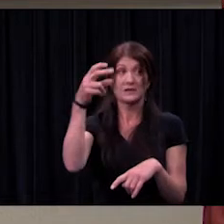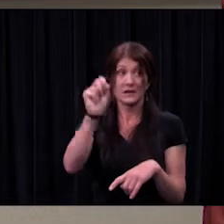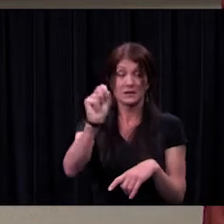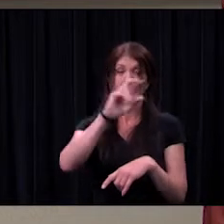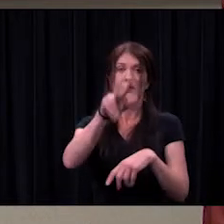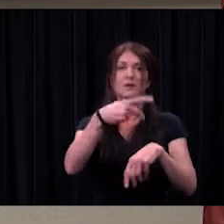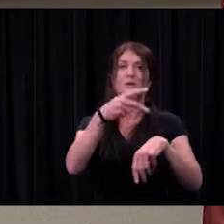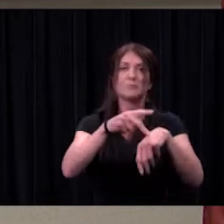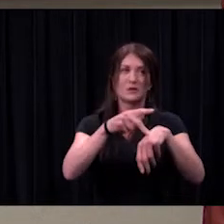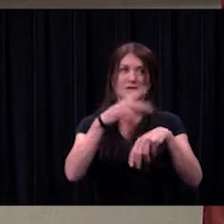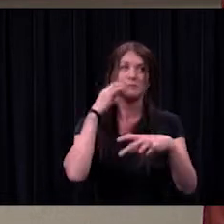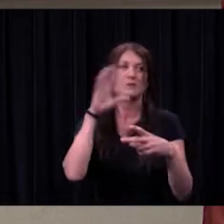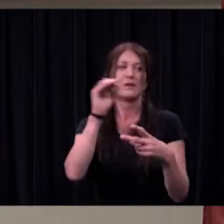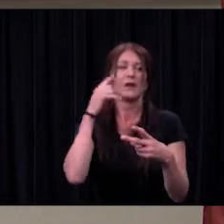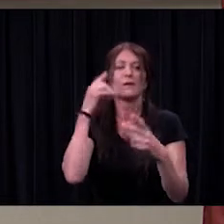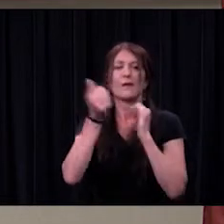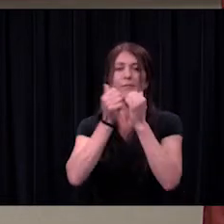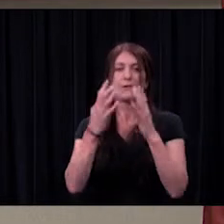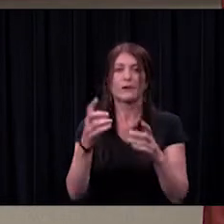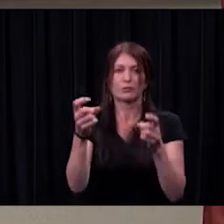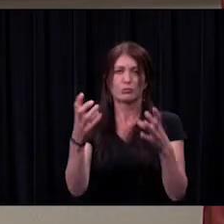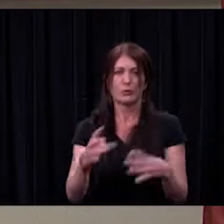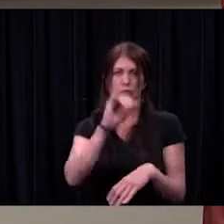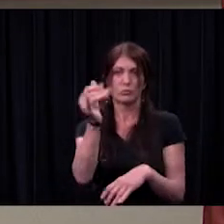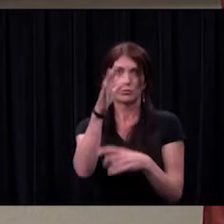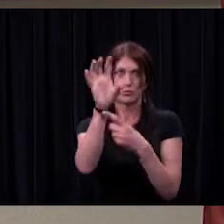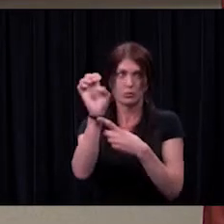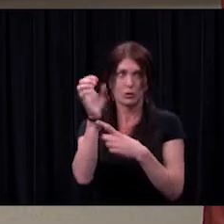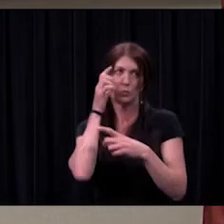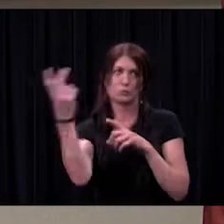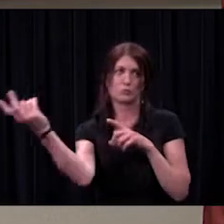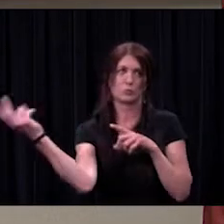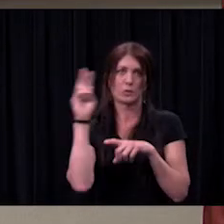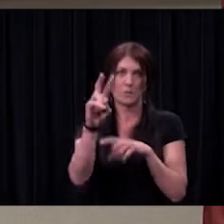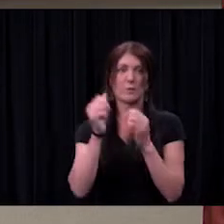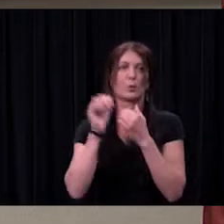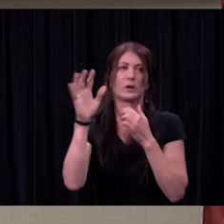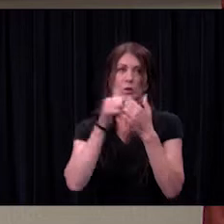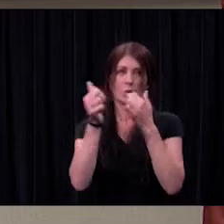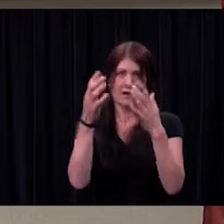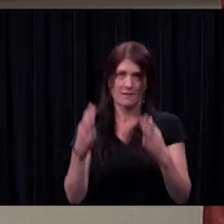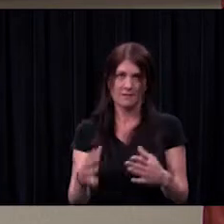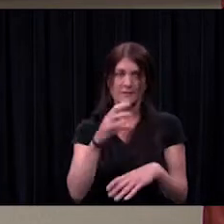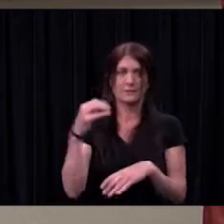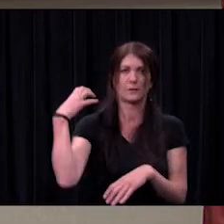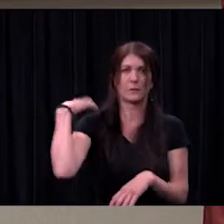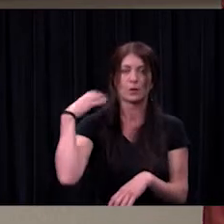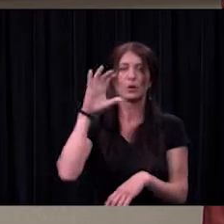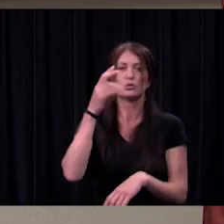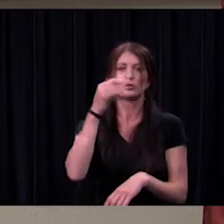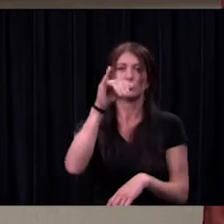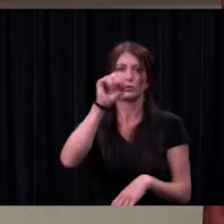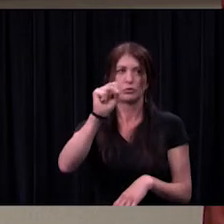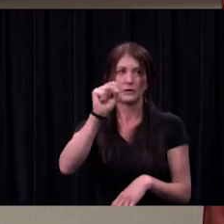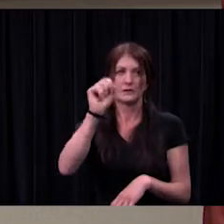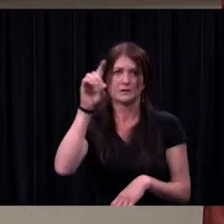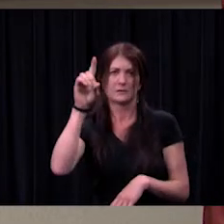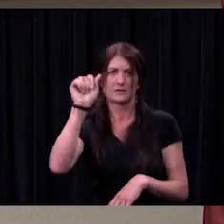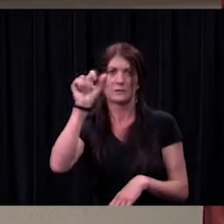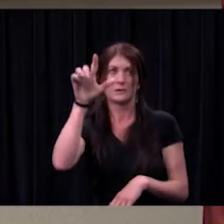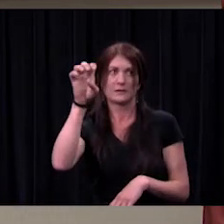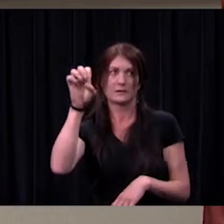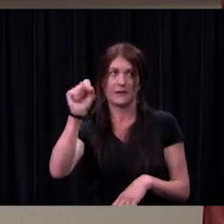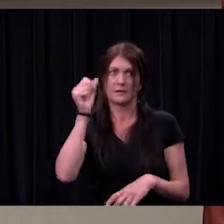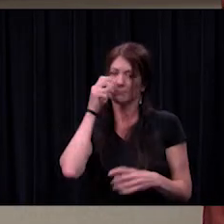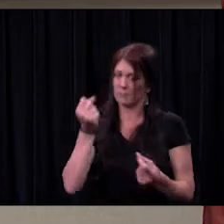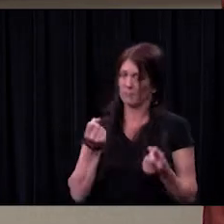and Athletic Director Joe Gunderson to come forward, along with your athletes and Coach Chris Sales. We had a lot from Northwest. It was a